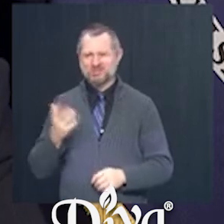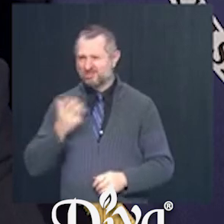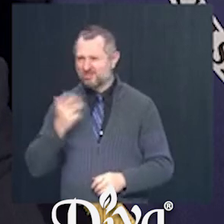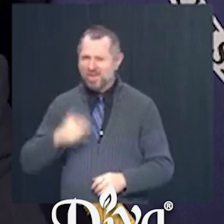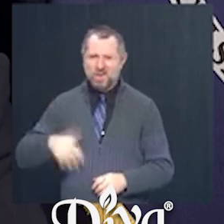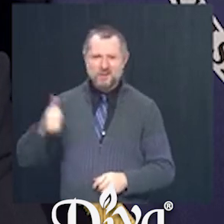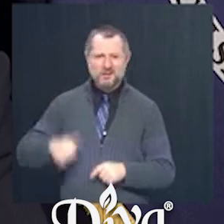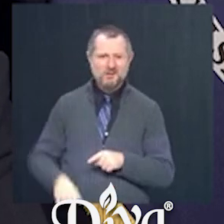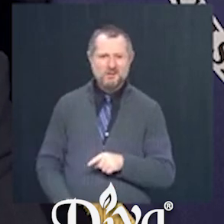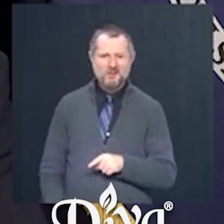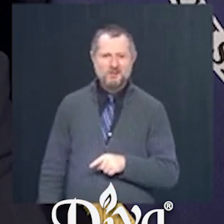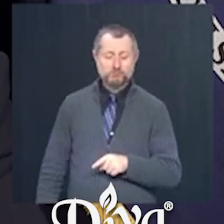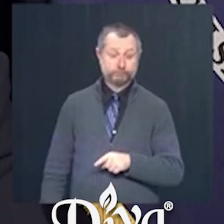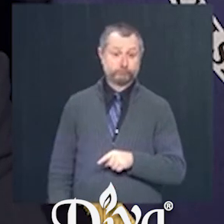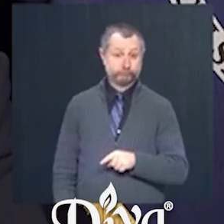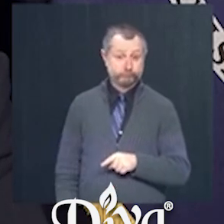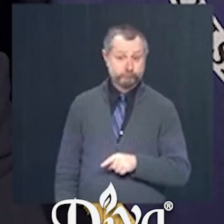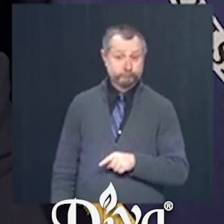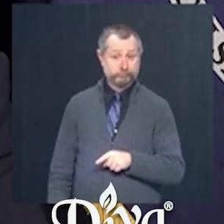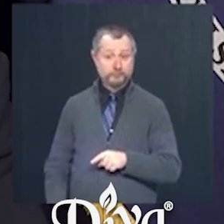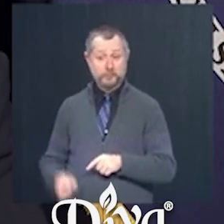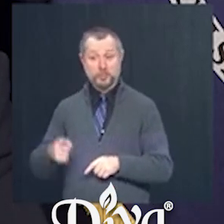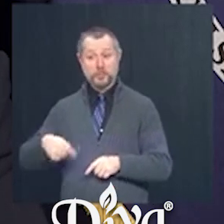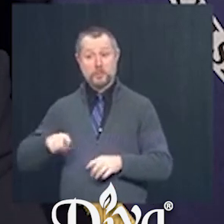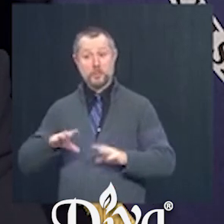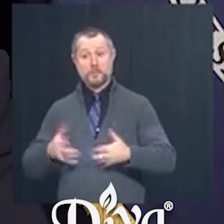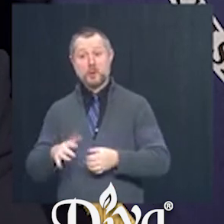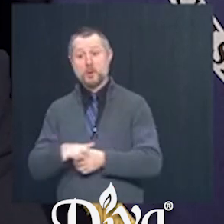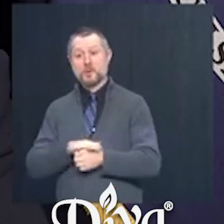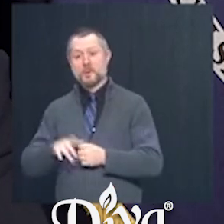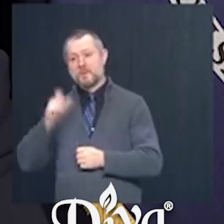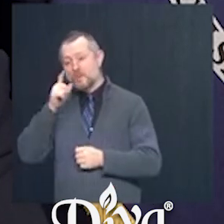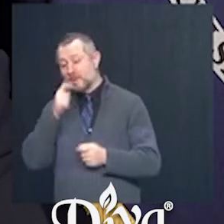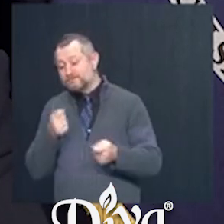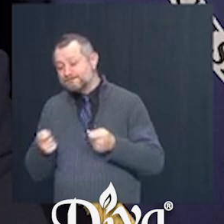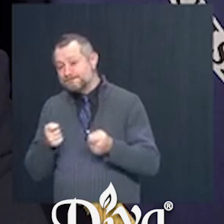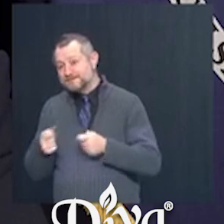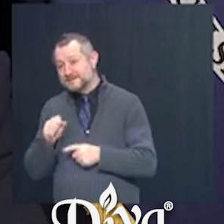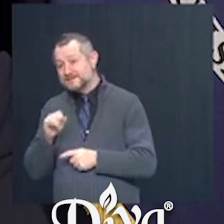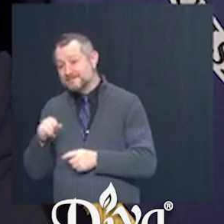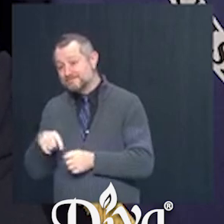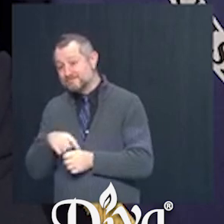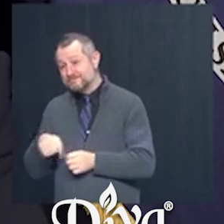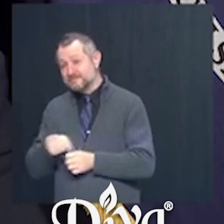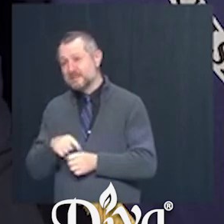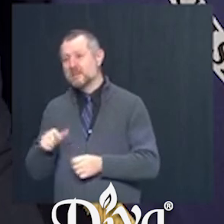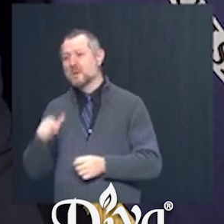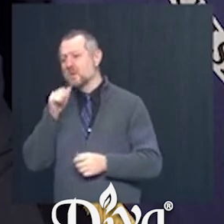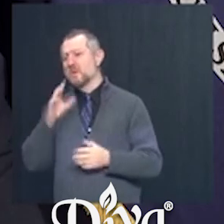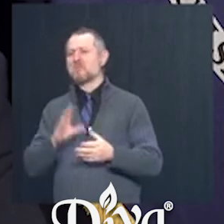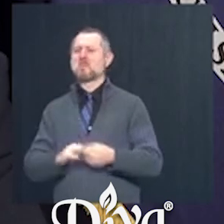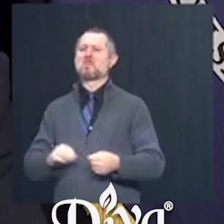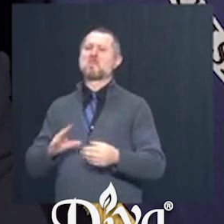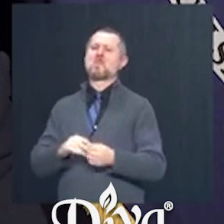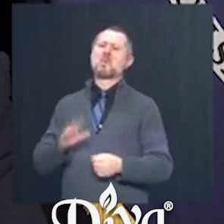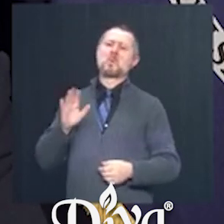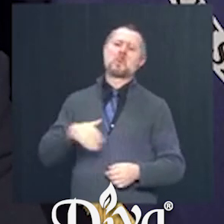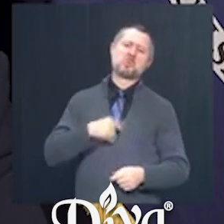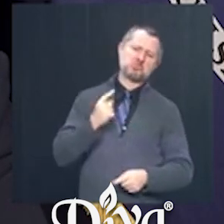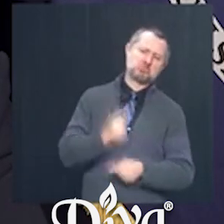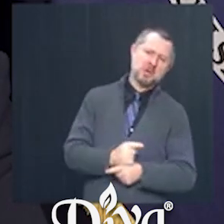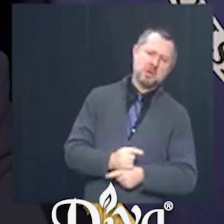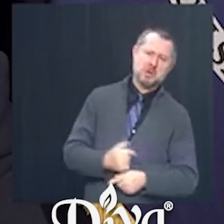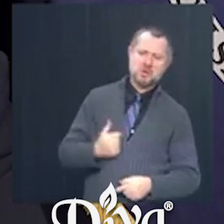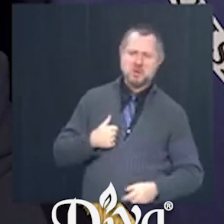So all these local officials who are saying that's right, we